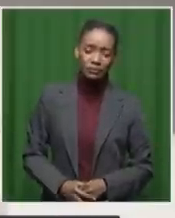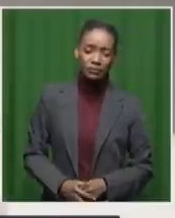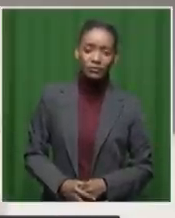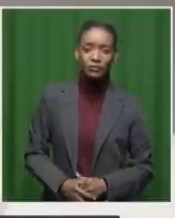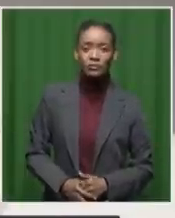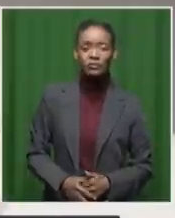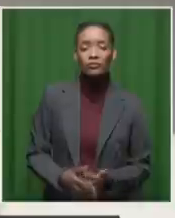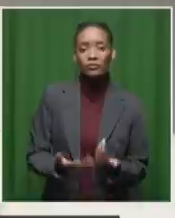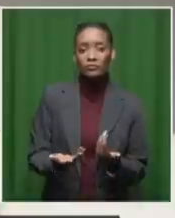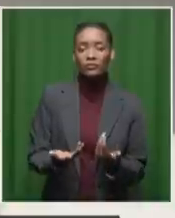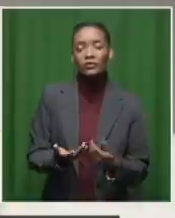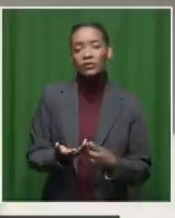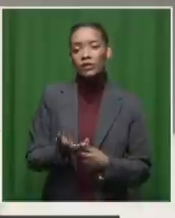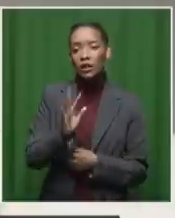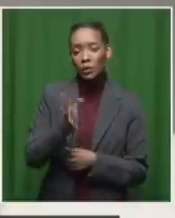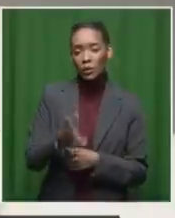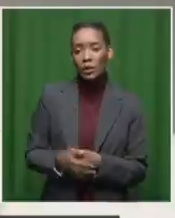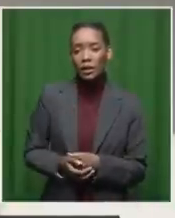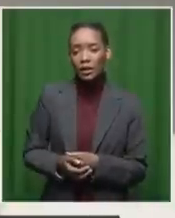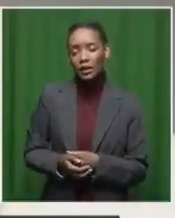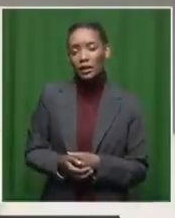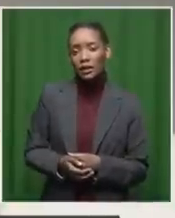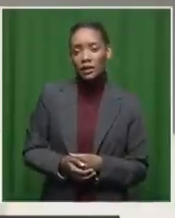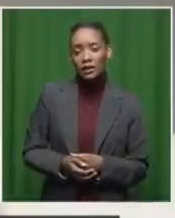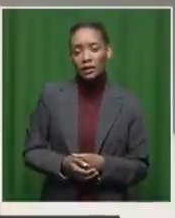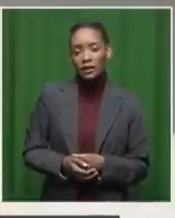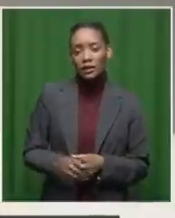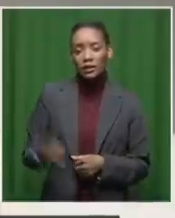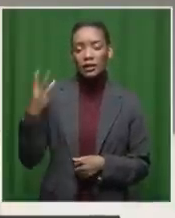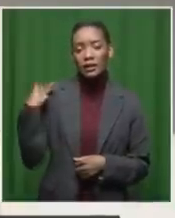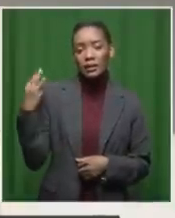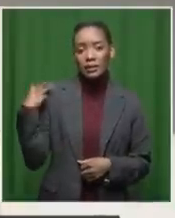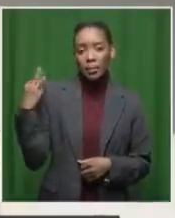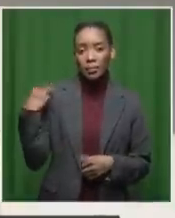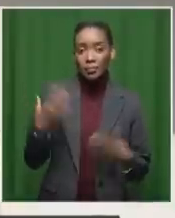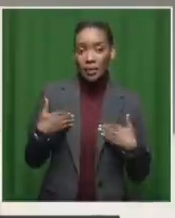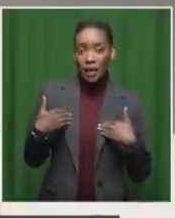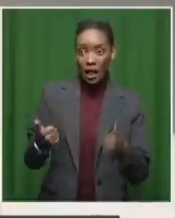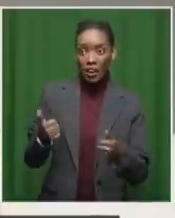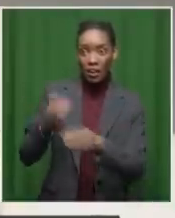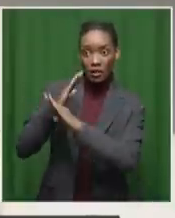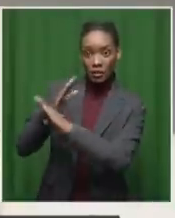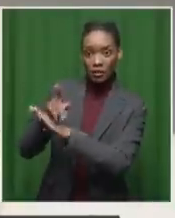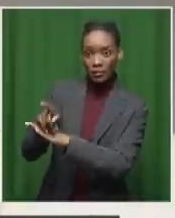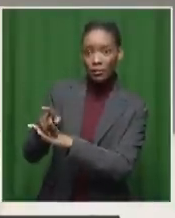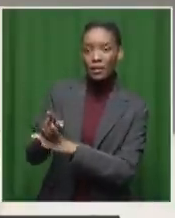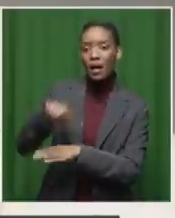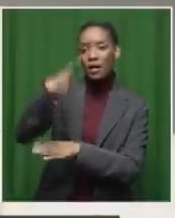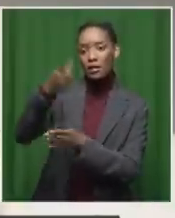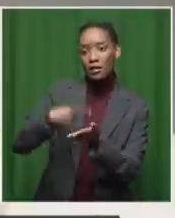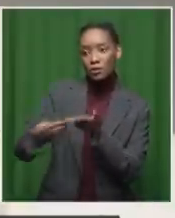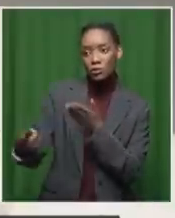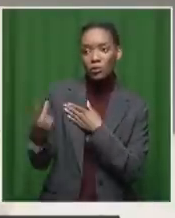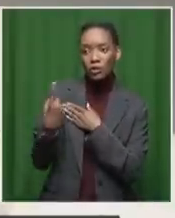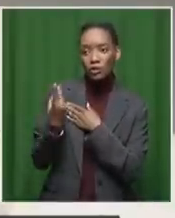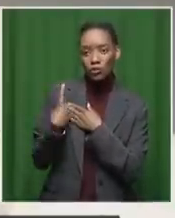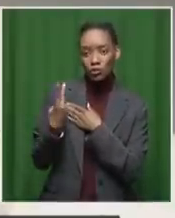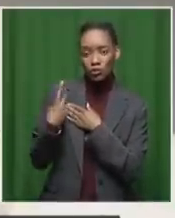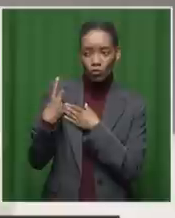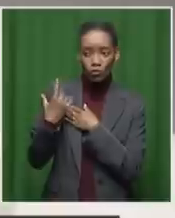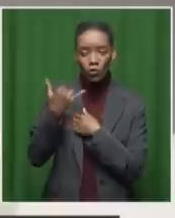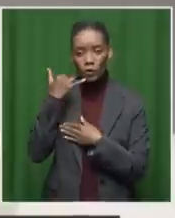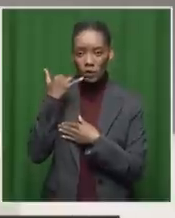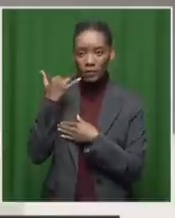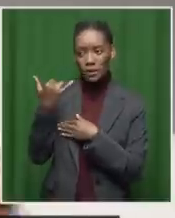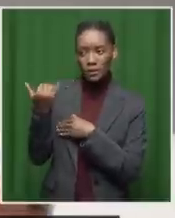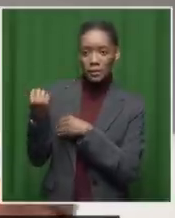I will have a call with the Minister of Health in Zambia next week to see Africa